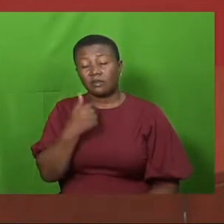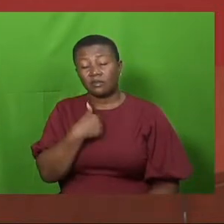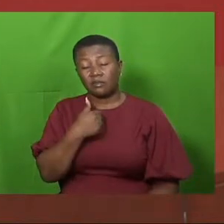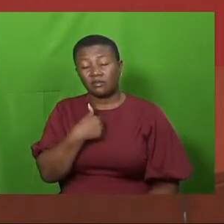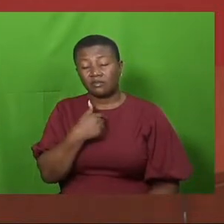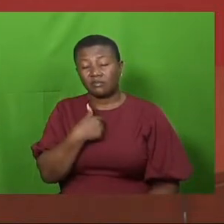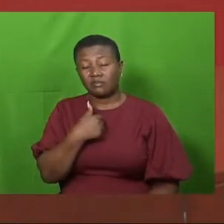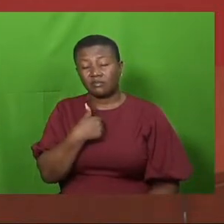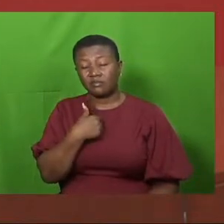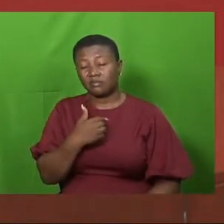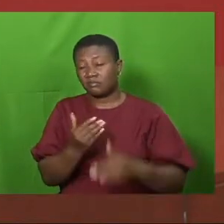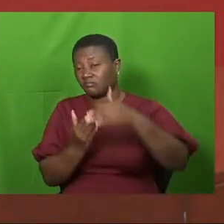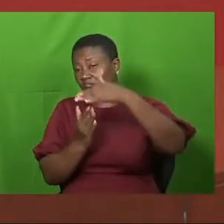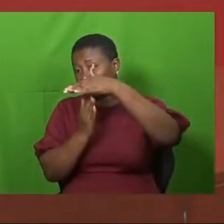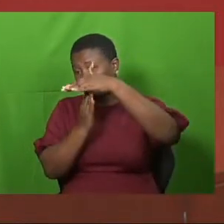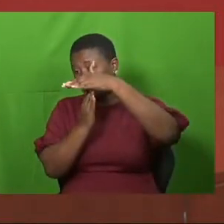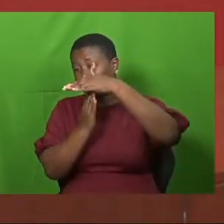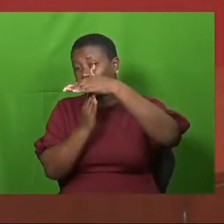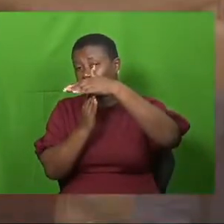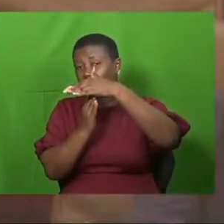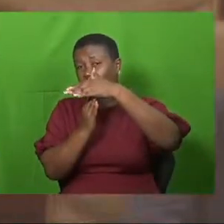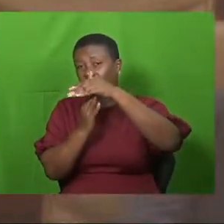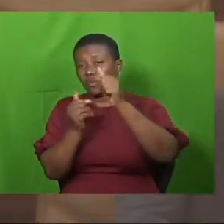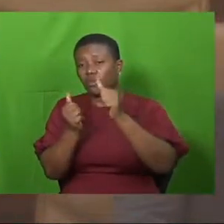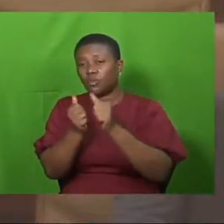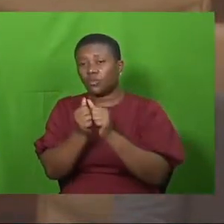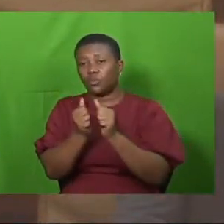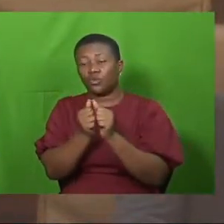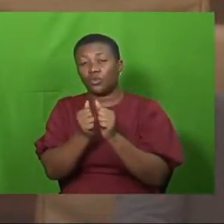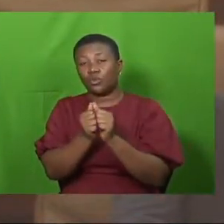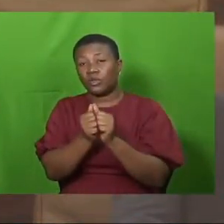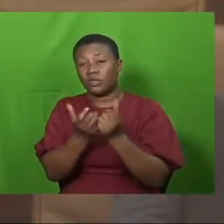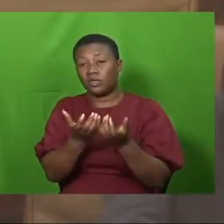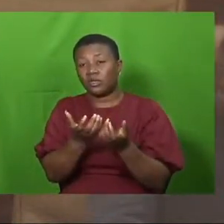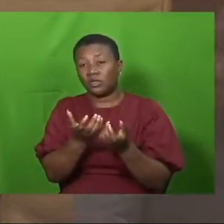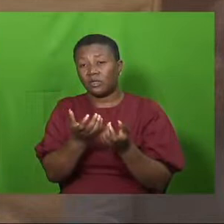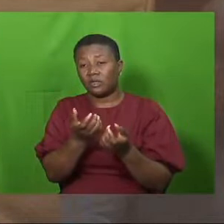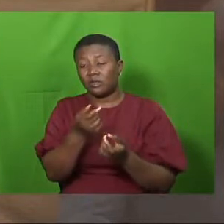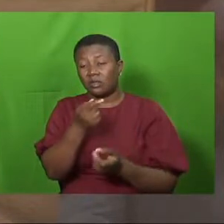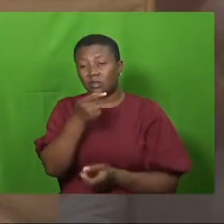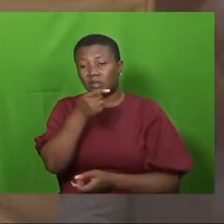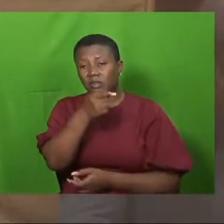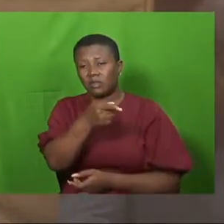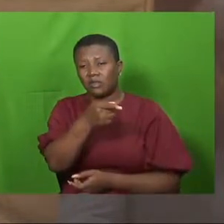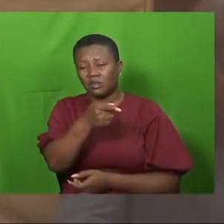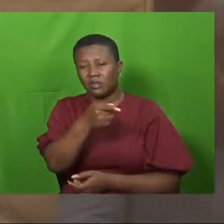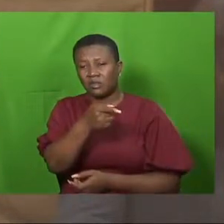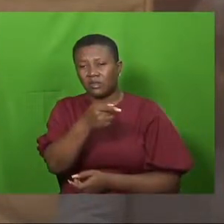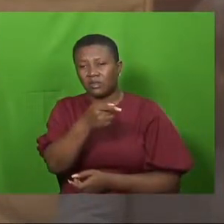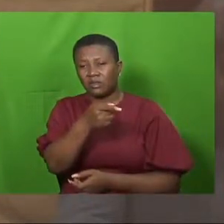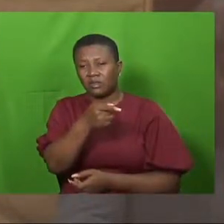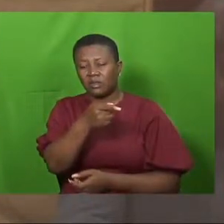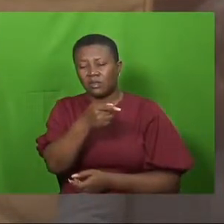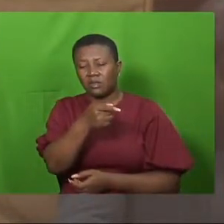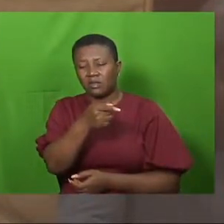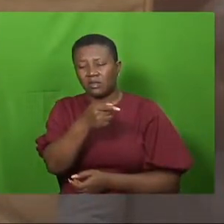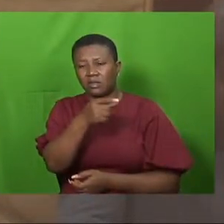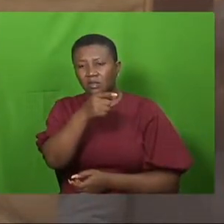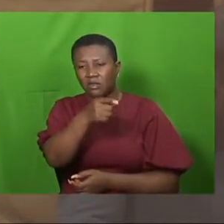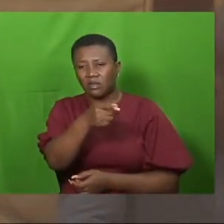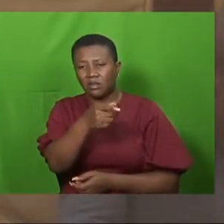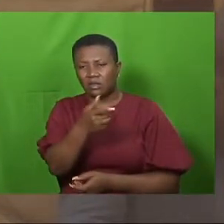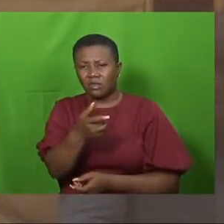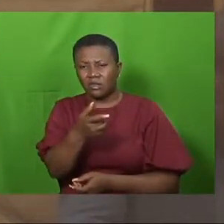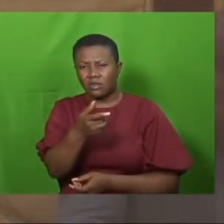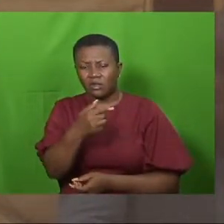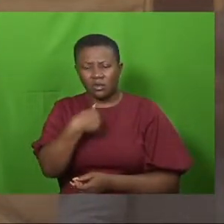the Deputy Majority Leader to table that document, which we don't know the content. Mr. Speaker, we